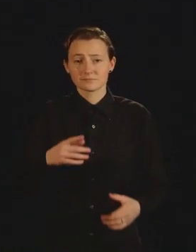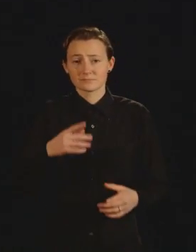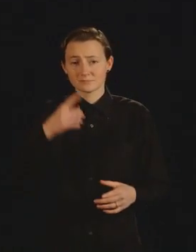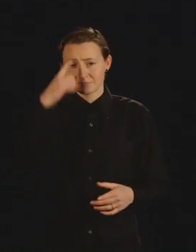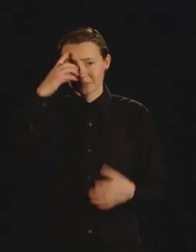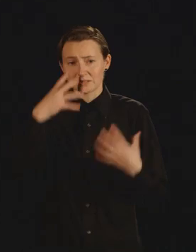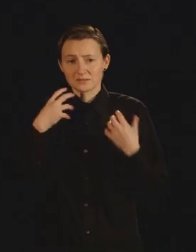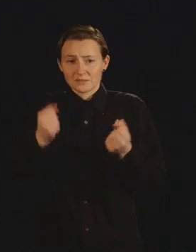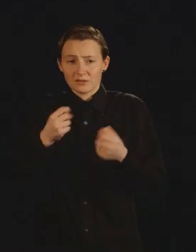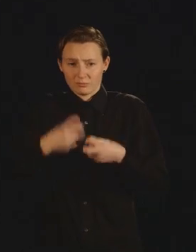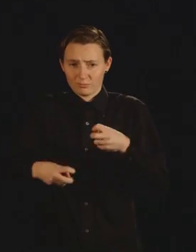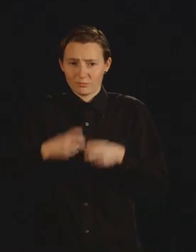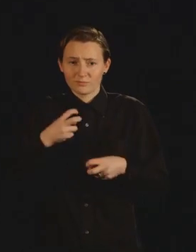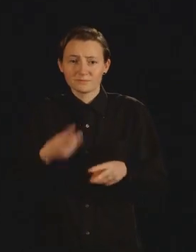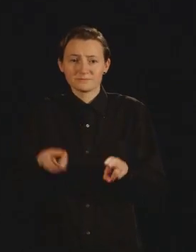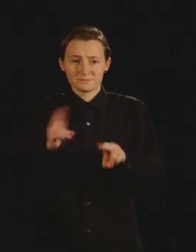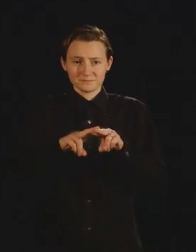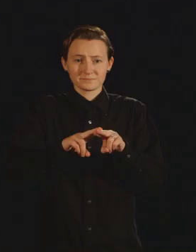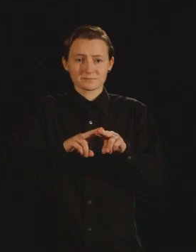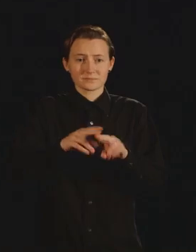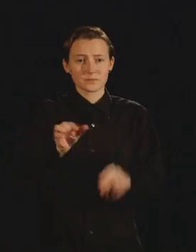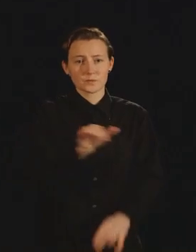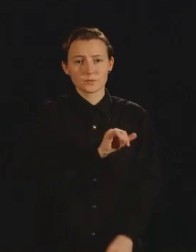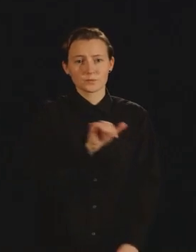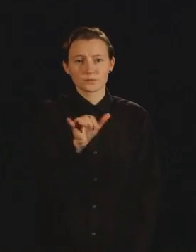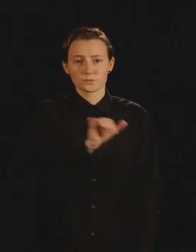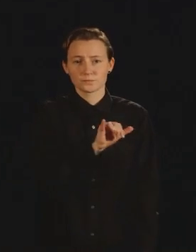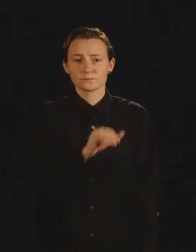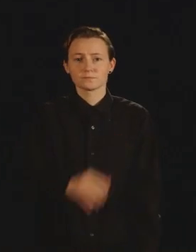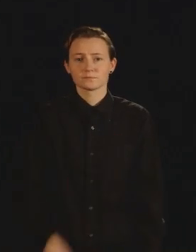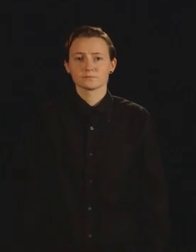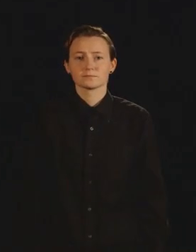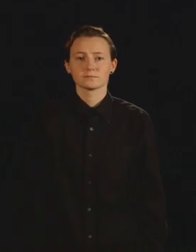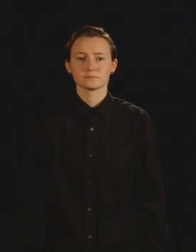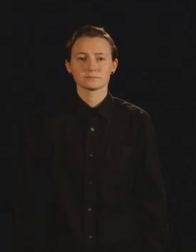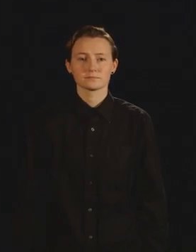and untreated mental health illness in boys and men.